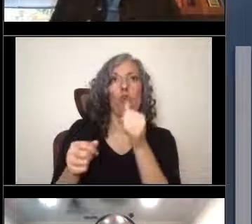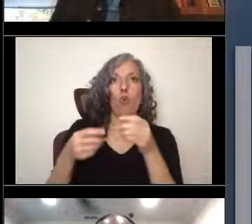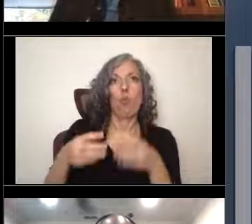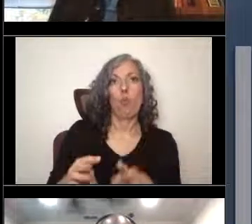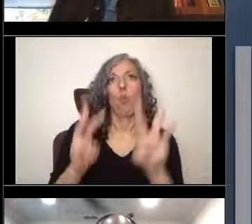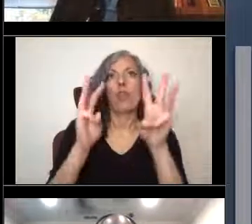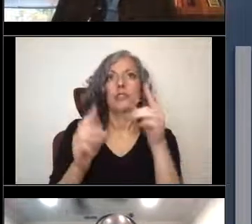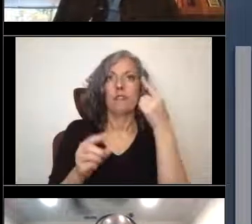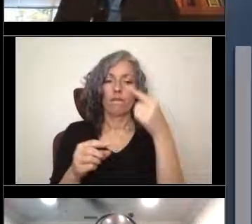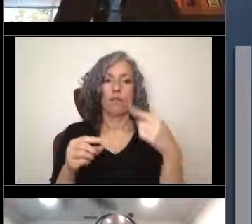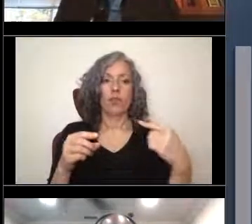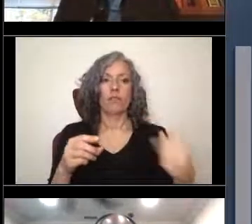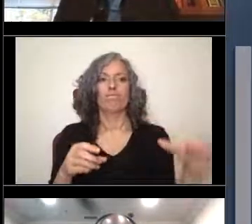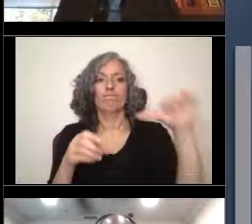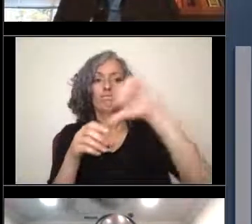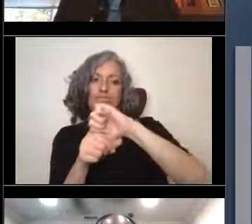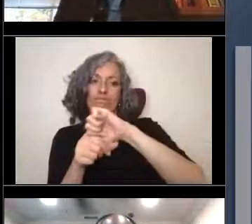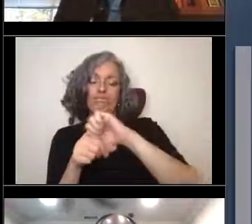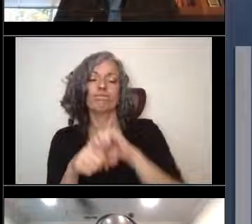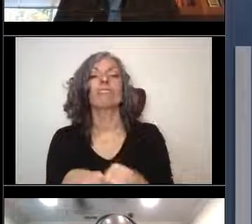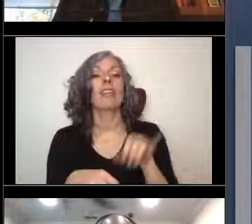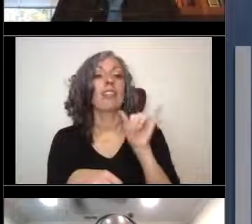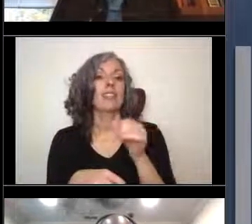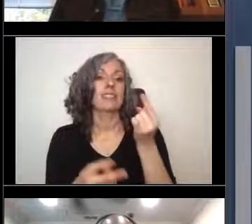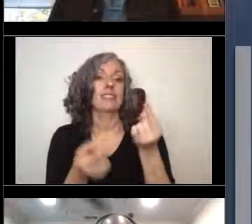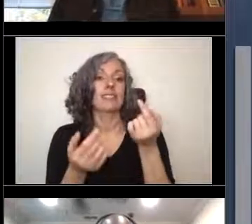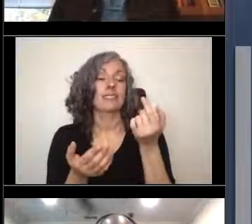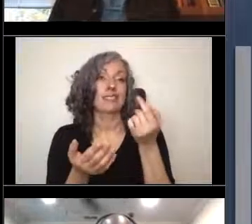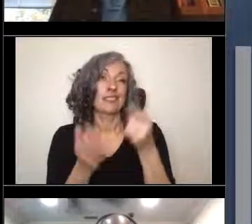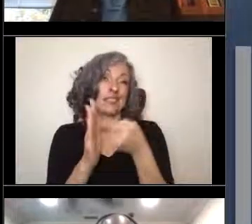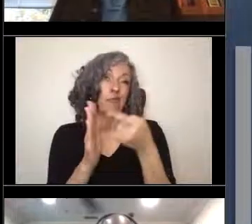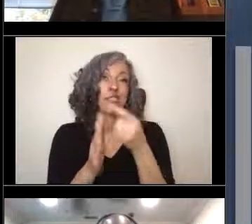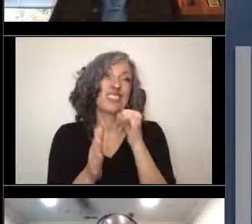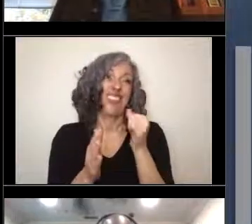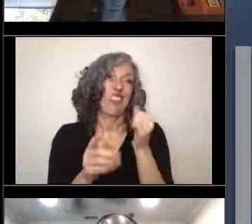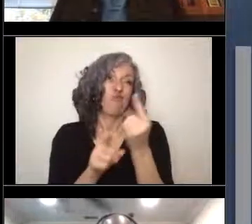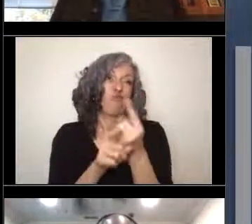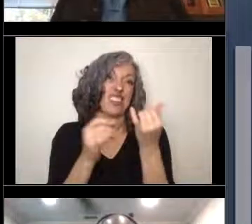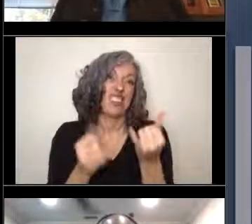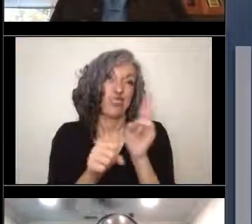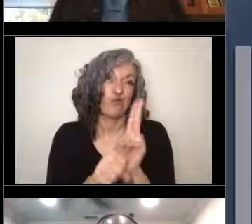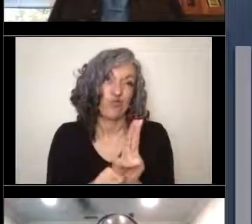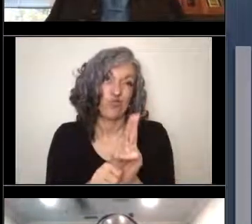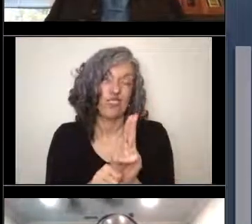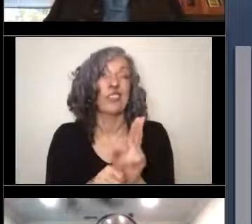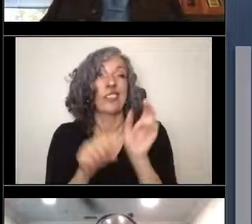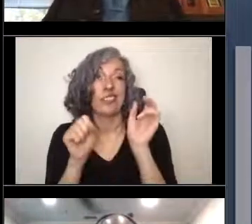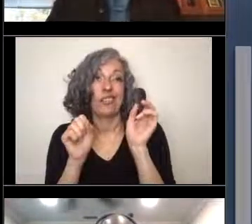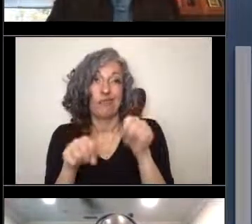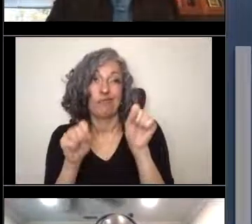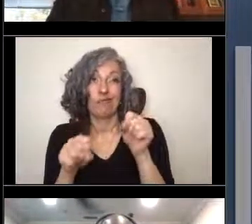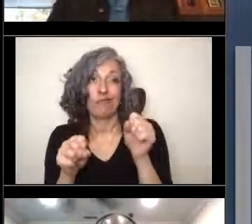opportunities. That's something that we're not necessarily tapping into system-wide as much as we probably can.